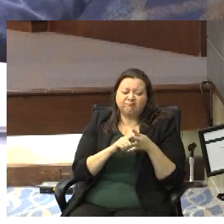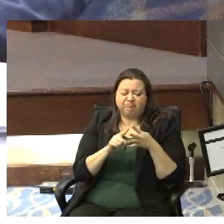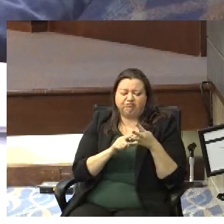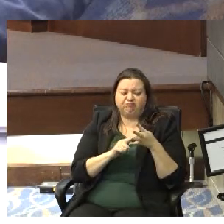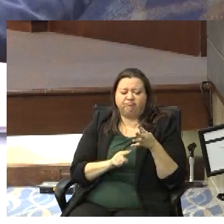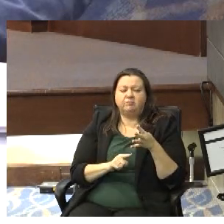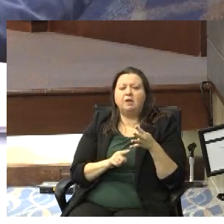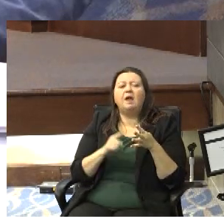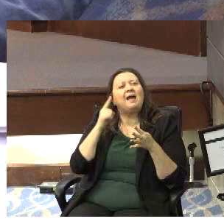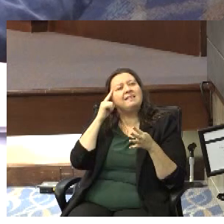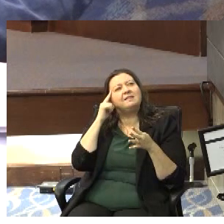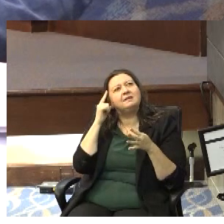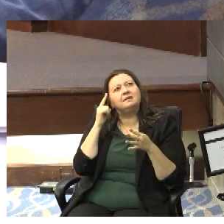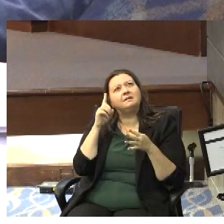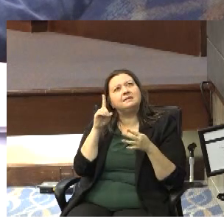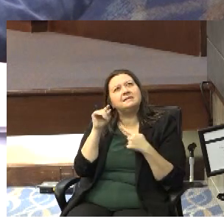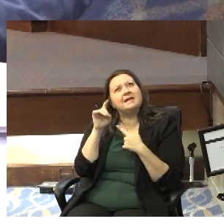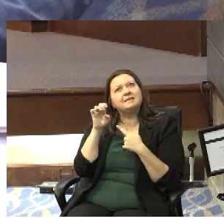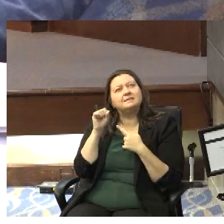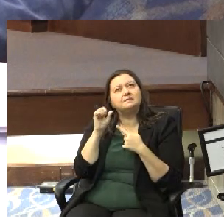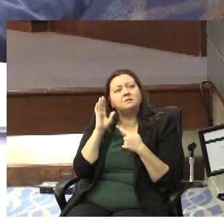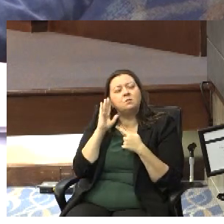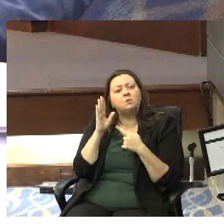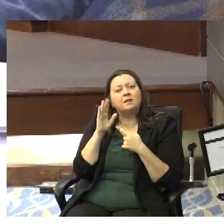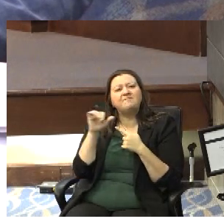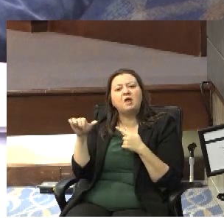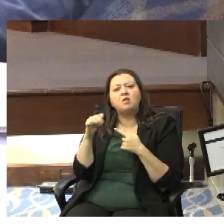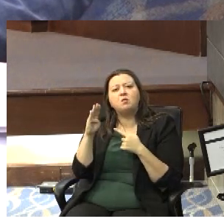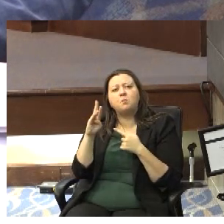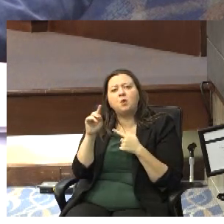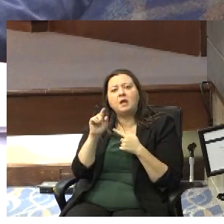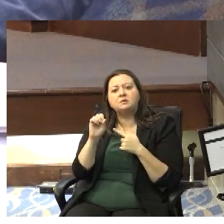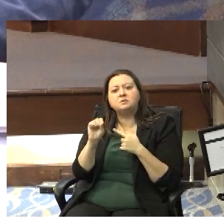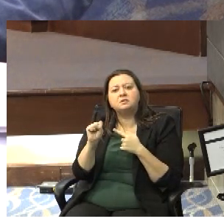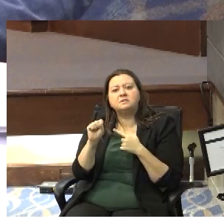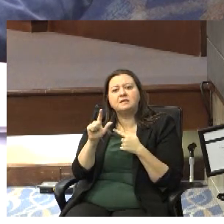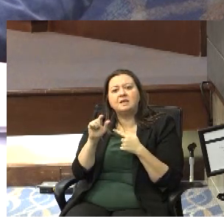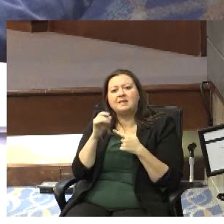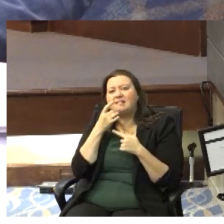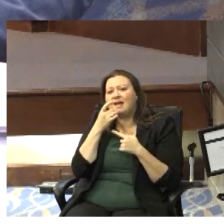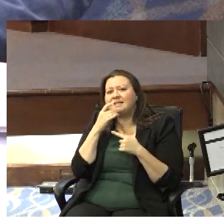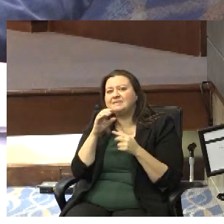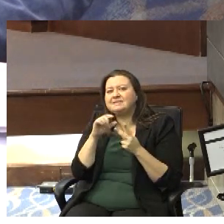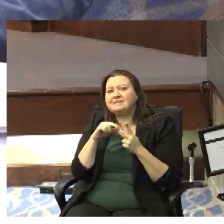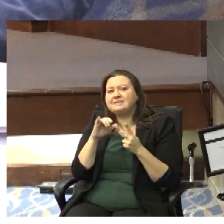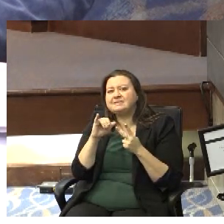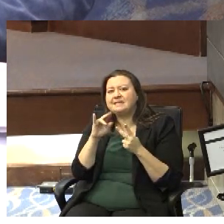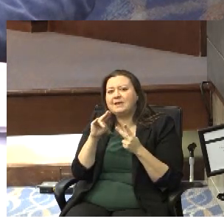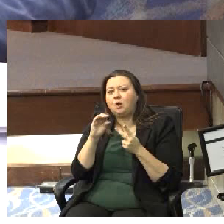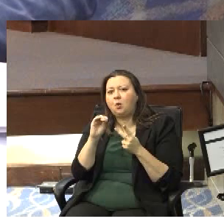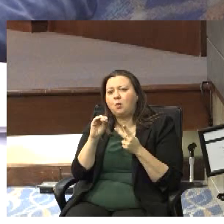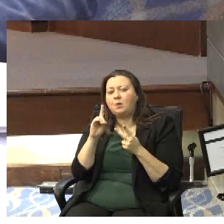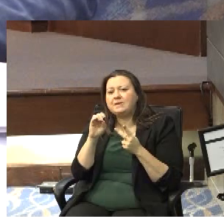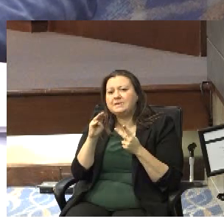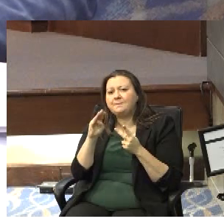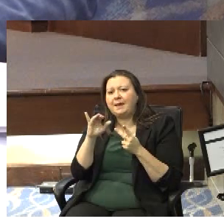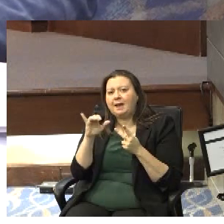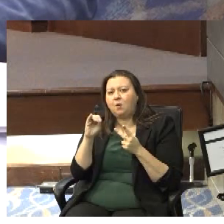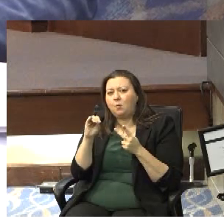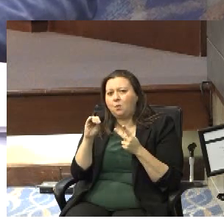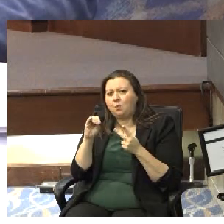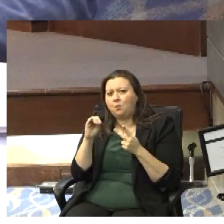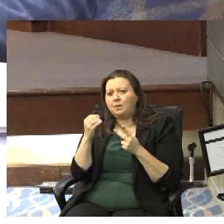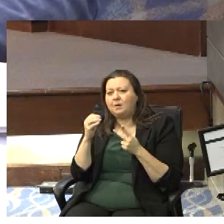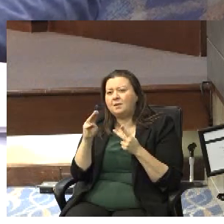I'm thinking of the dates right here. We've got another Brazos Knights concert, our annual Cinco de Mayo event on May 3rd. So they'll be running right up to